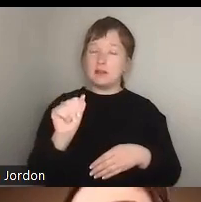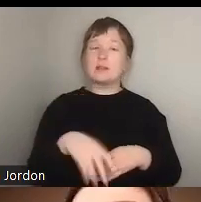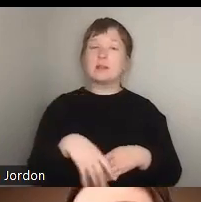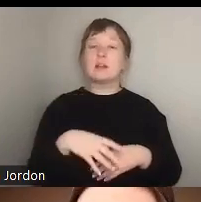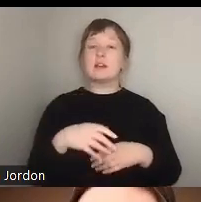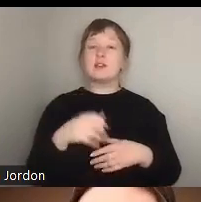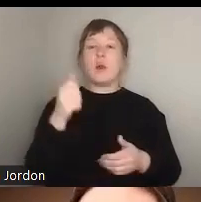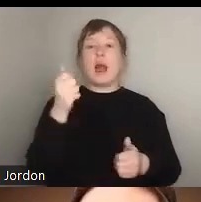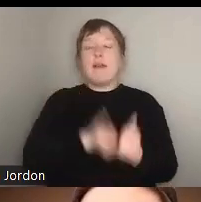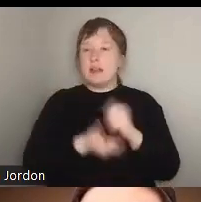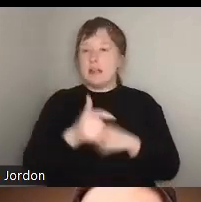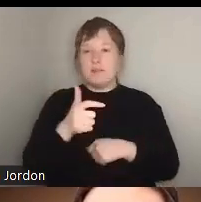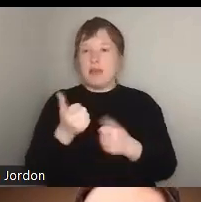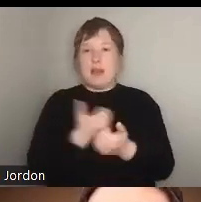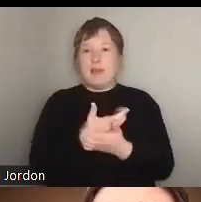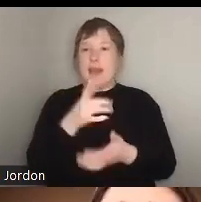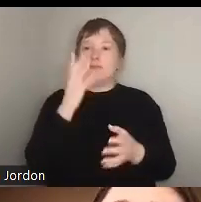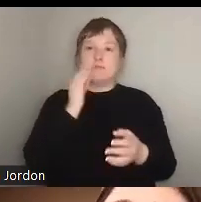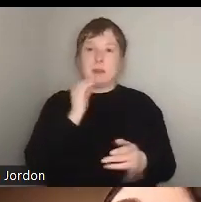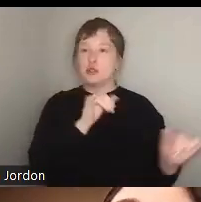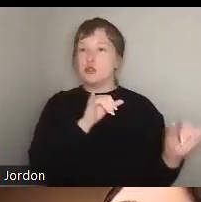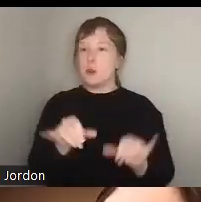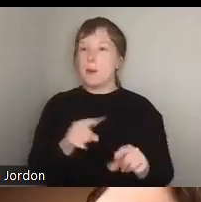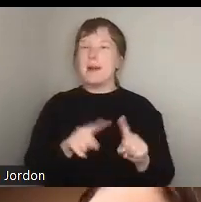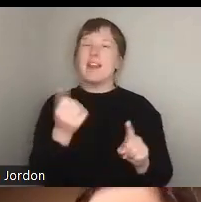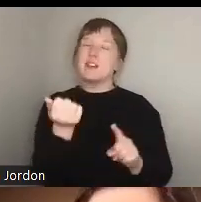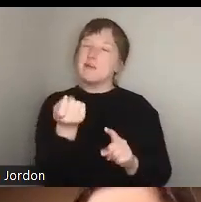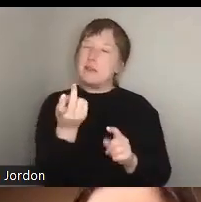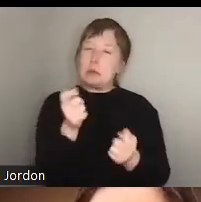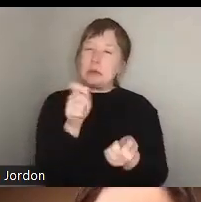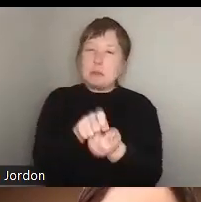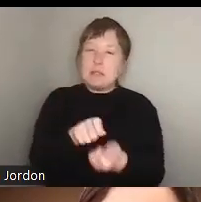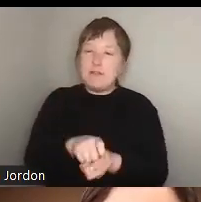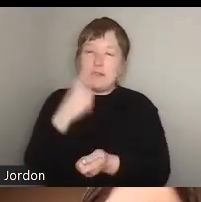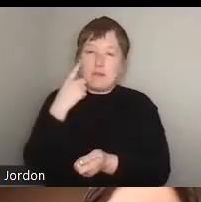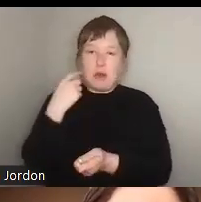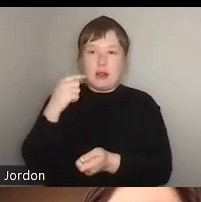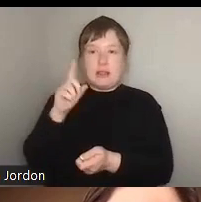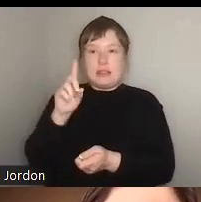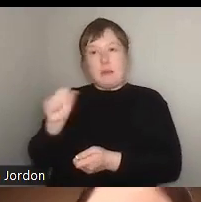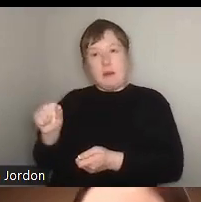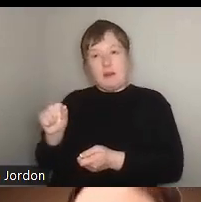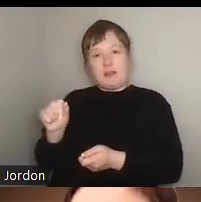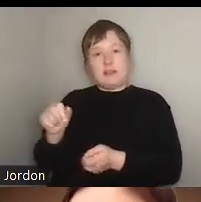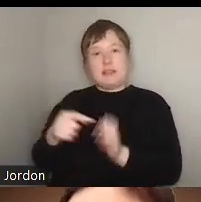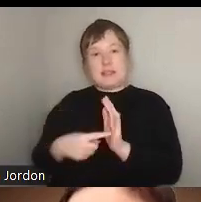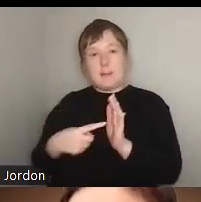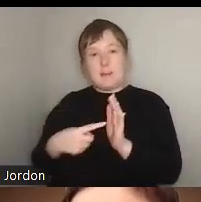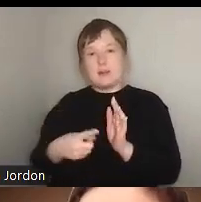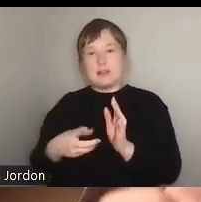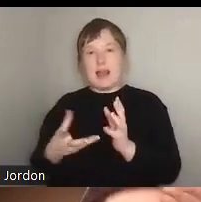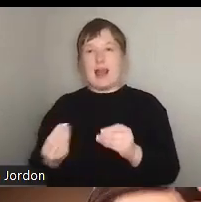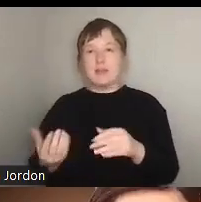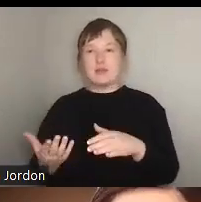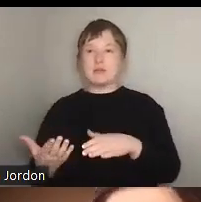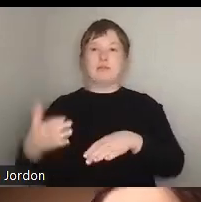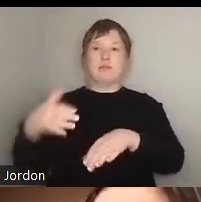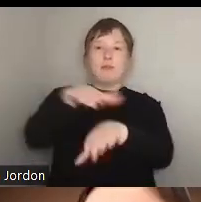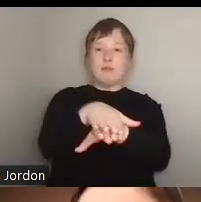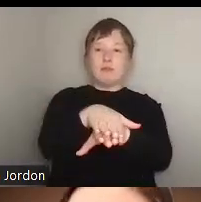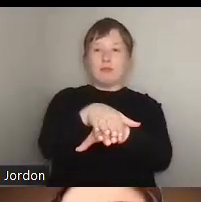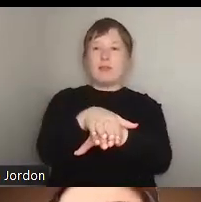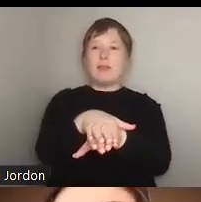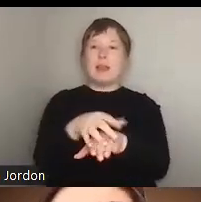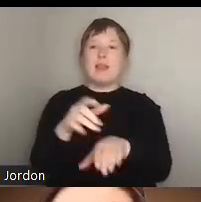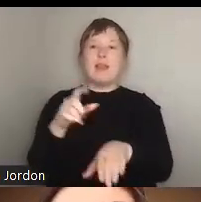type. But in addition, there are some sort of disability-specific examples that adds this other layer to it of ways that people with